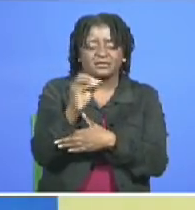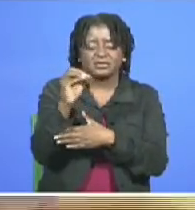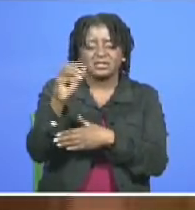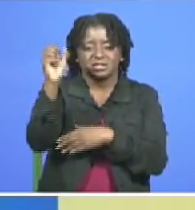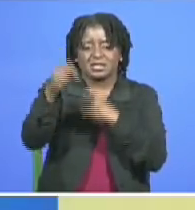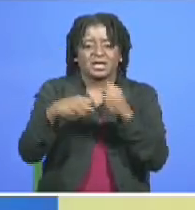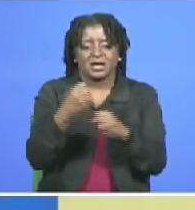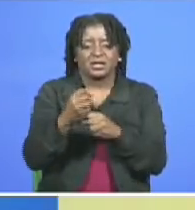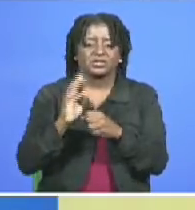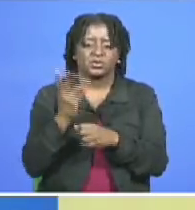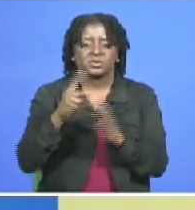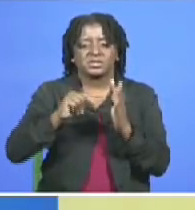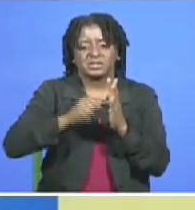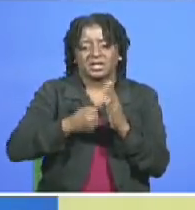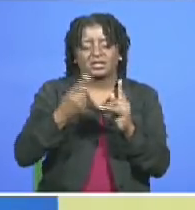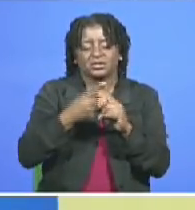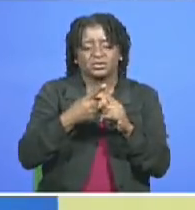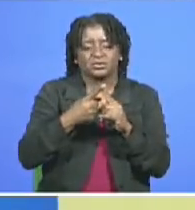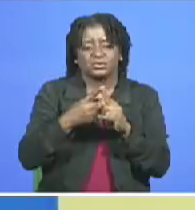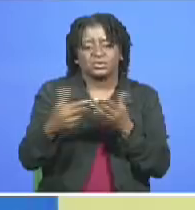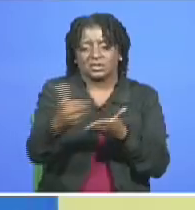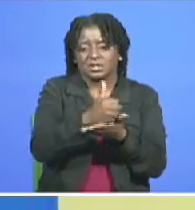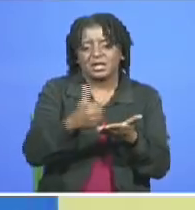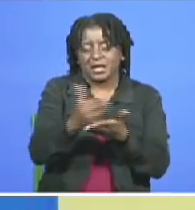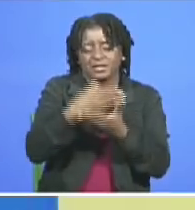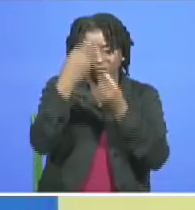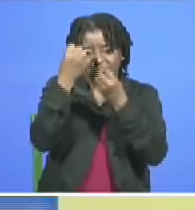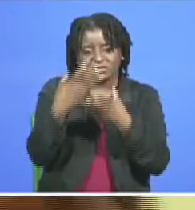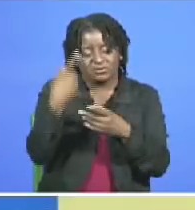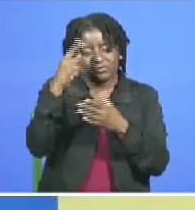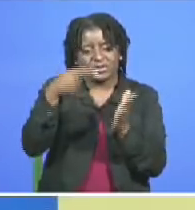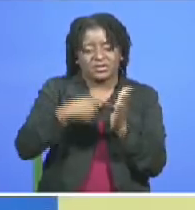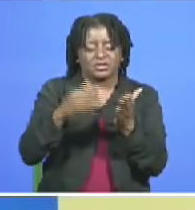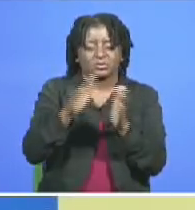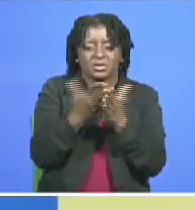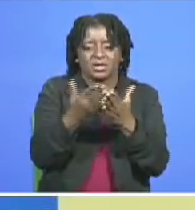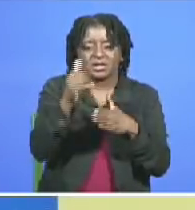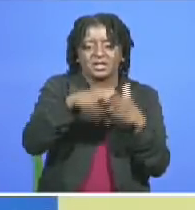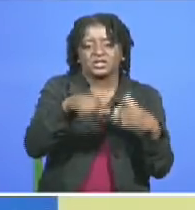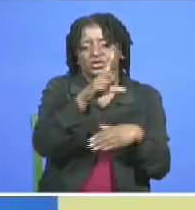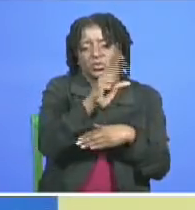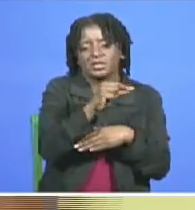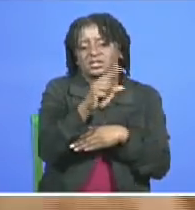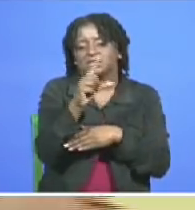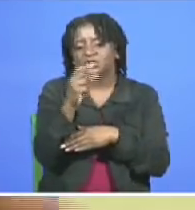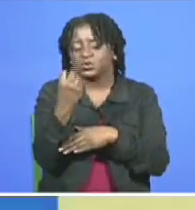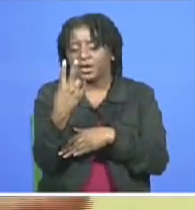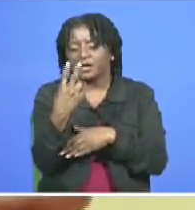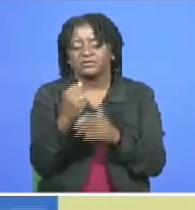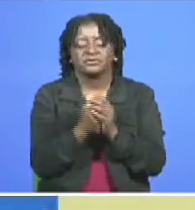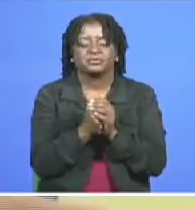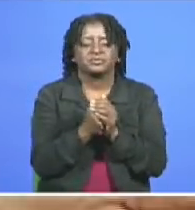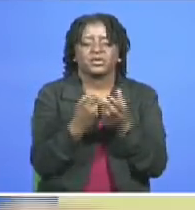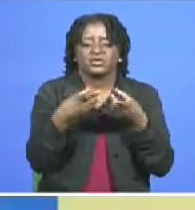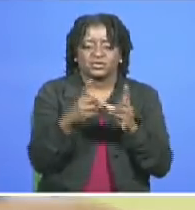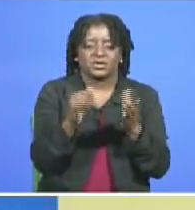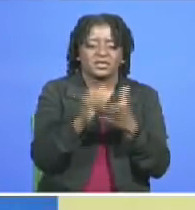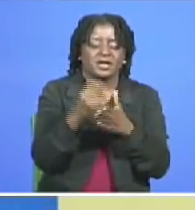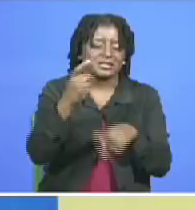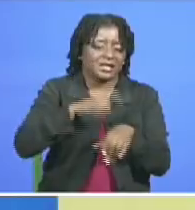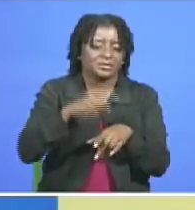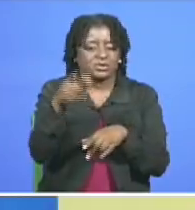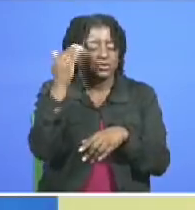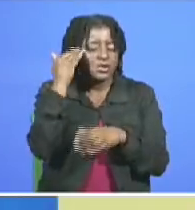to compile the information for this book in 2012. And during that time, you know the